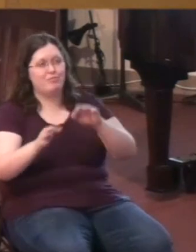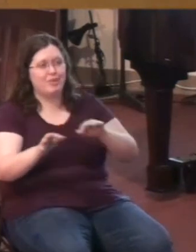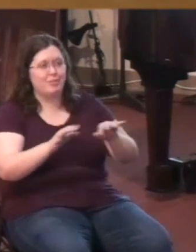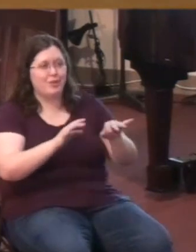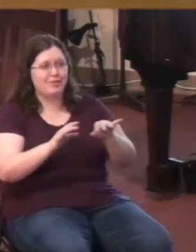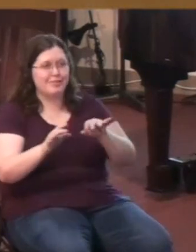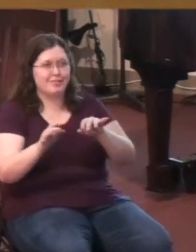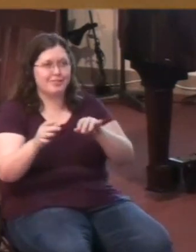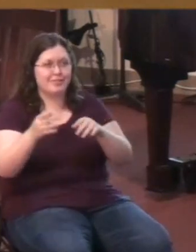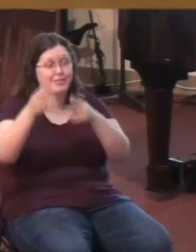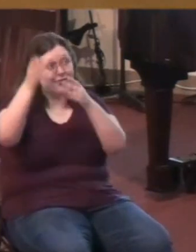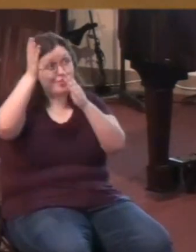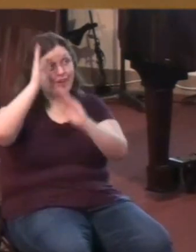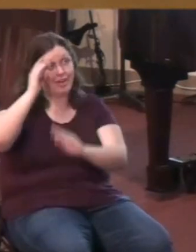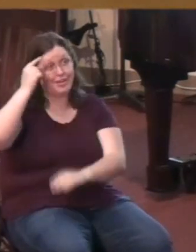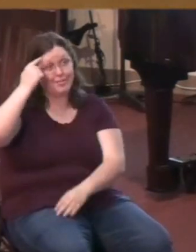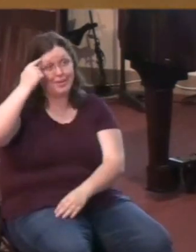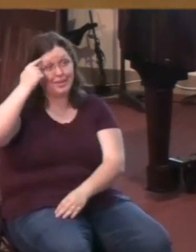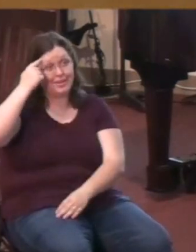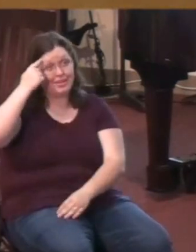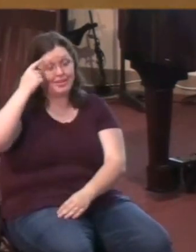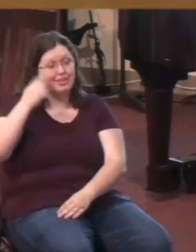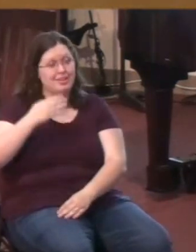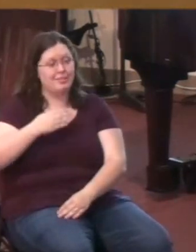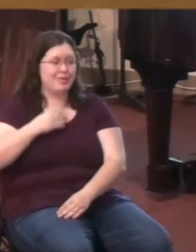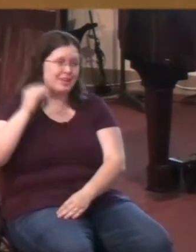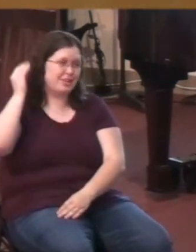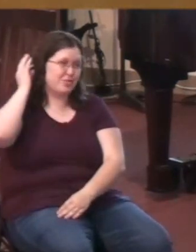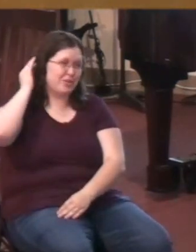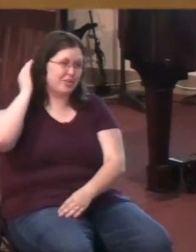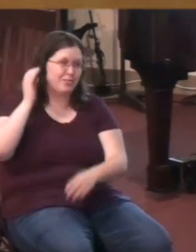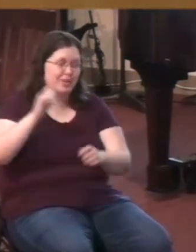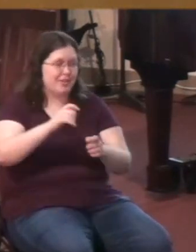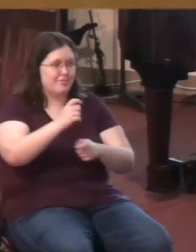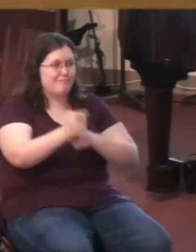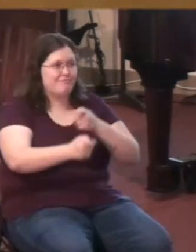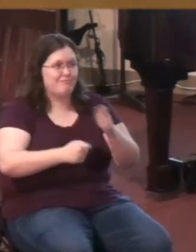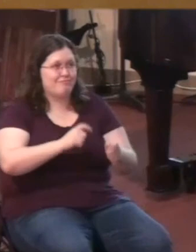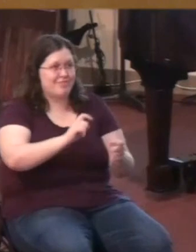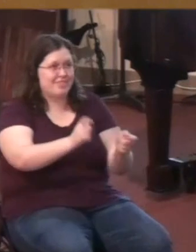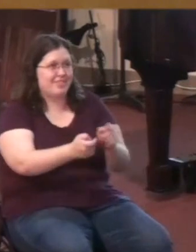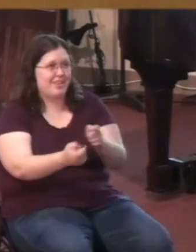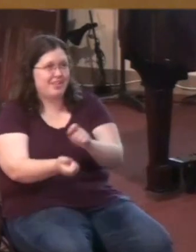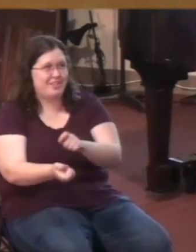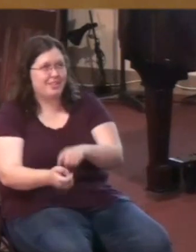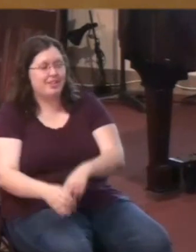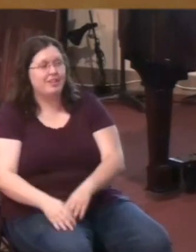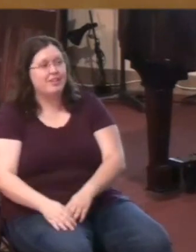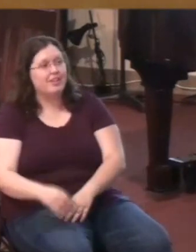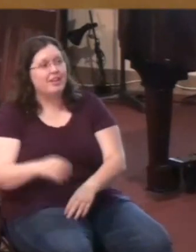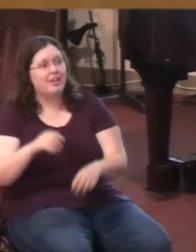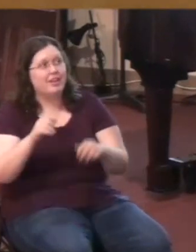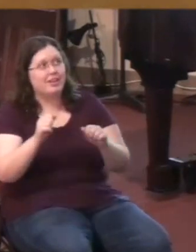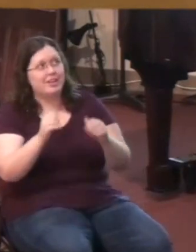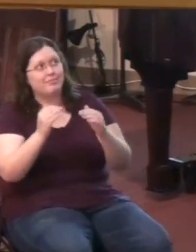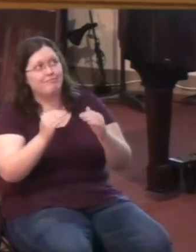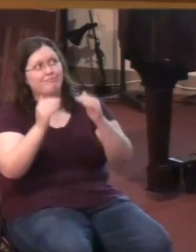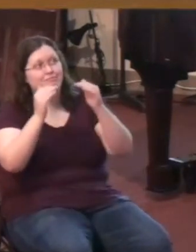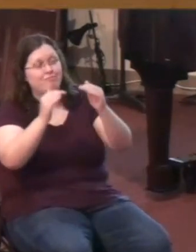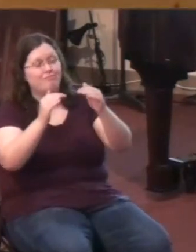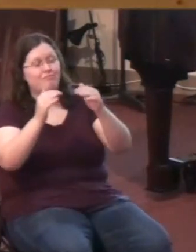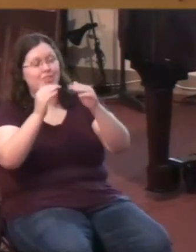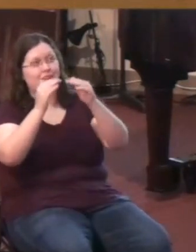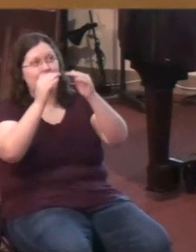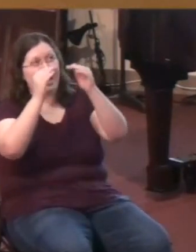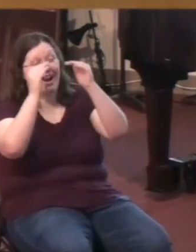mind, that it can clean out my subconscious mind and reorient me to a higher order of being. This